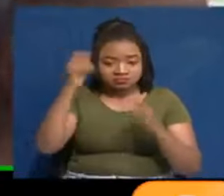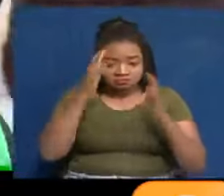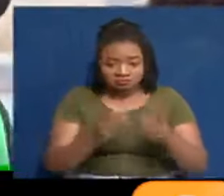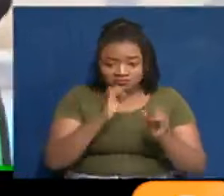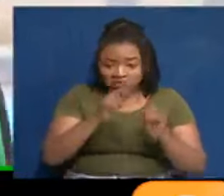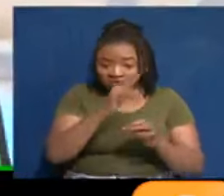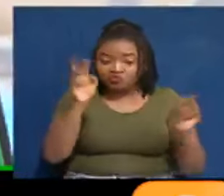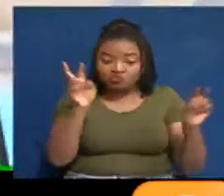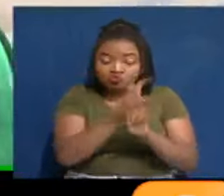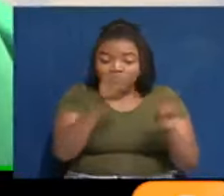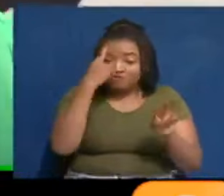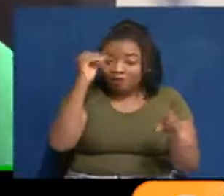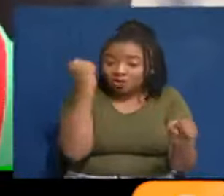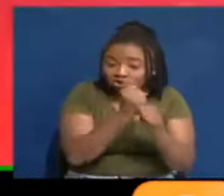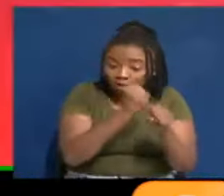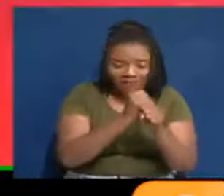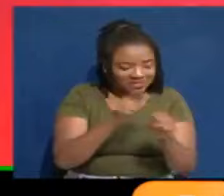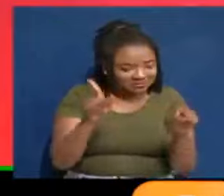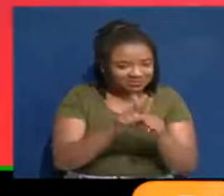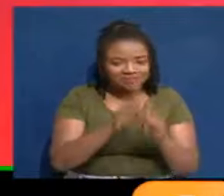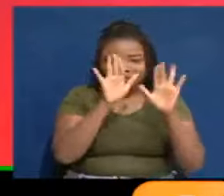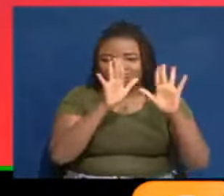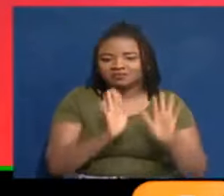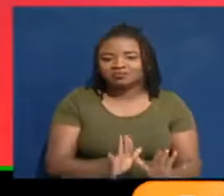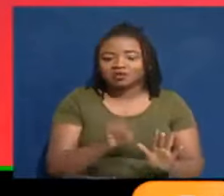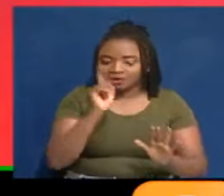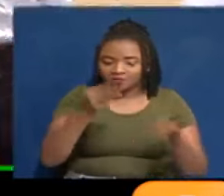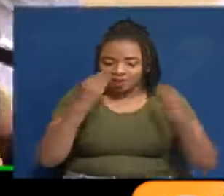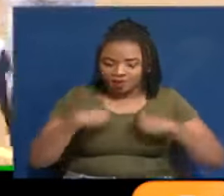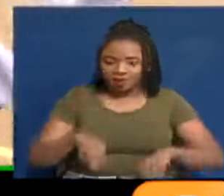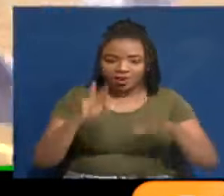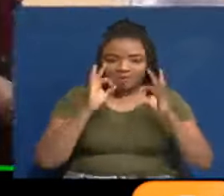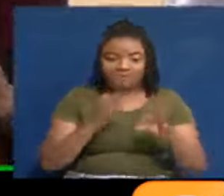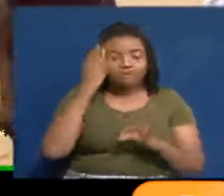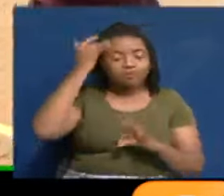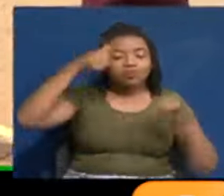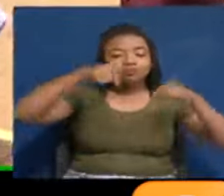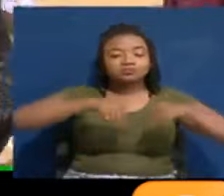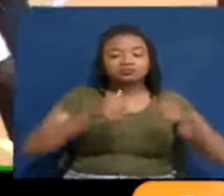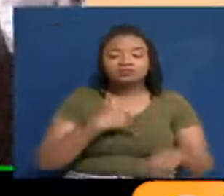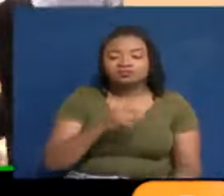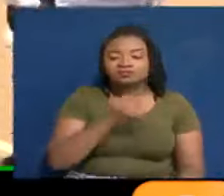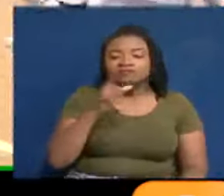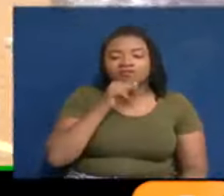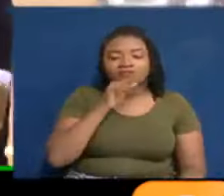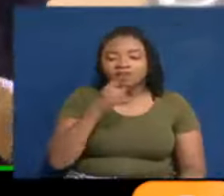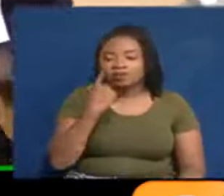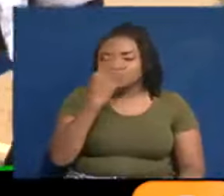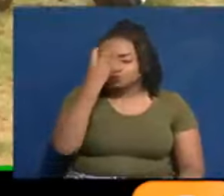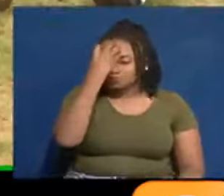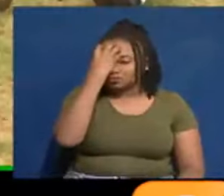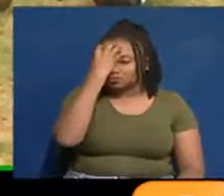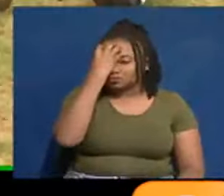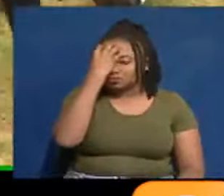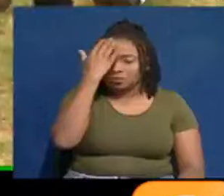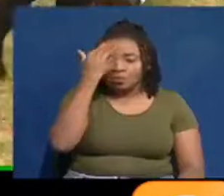is also a job. You have to have the right figure. Today, there was a young man who was annoyed because they